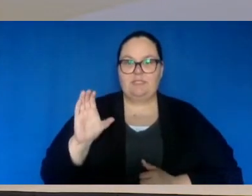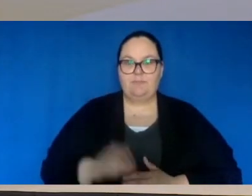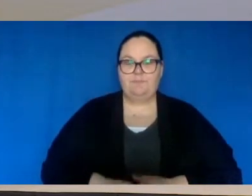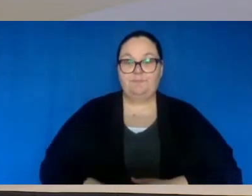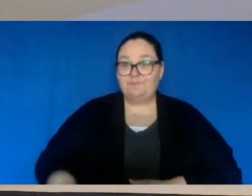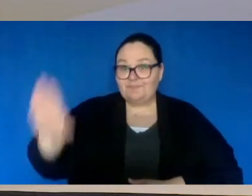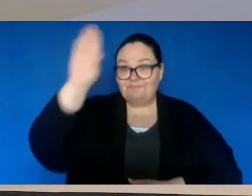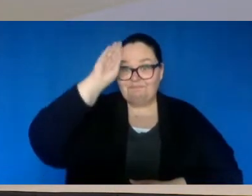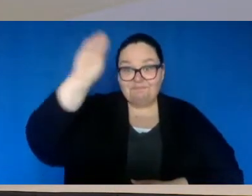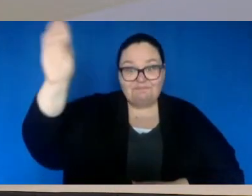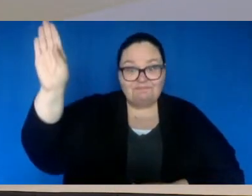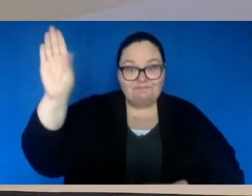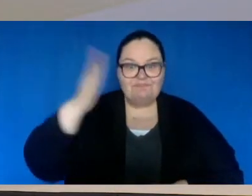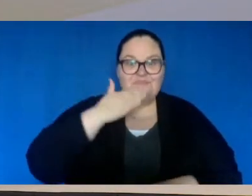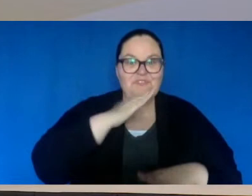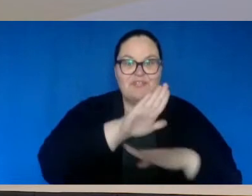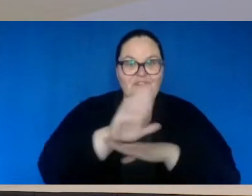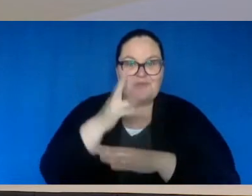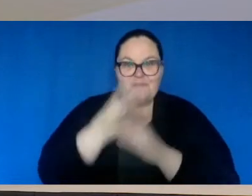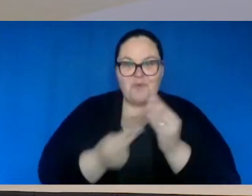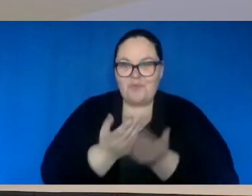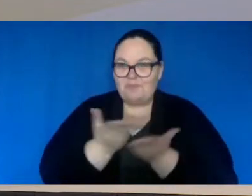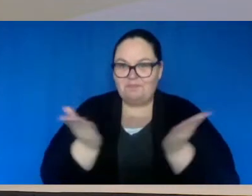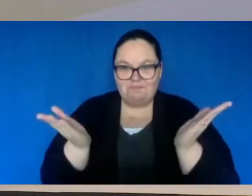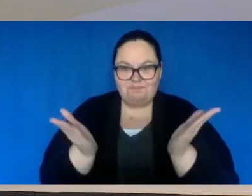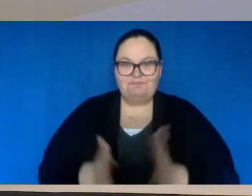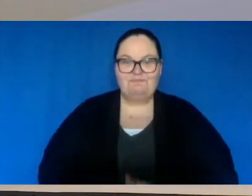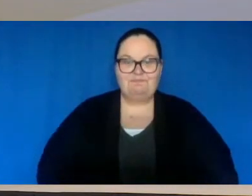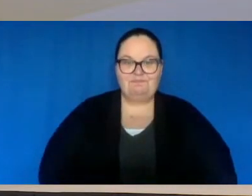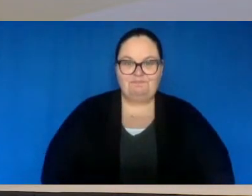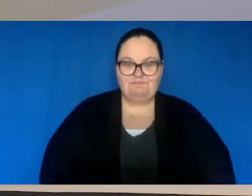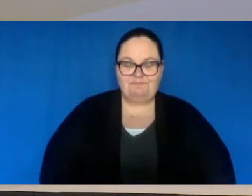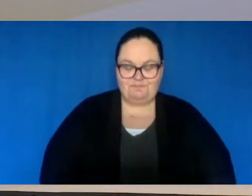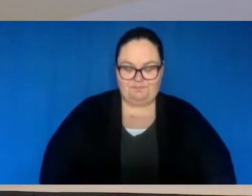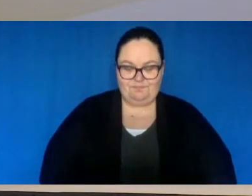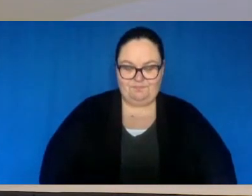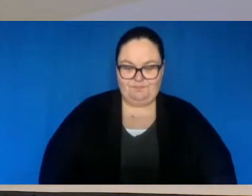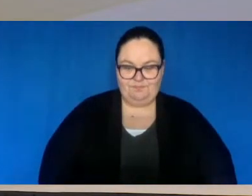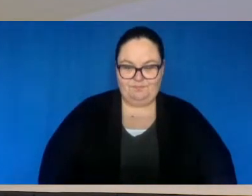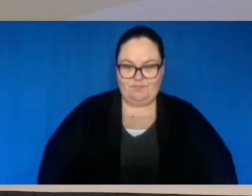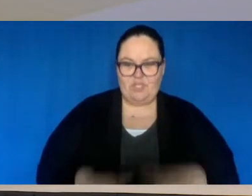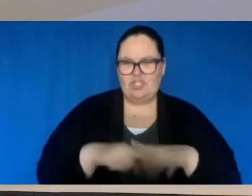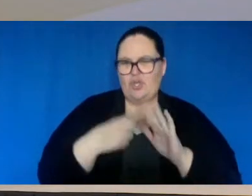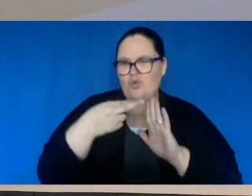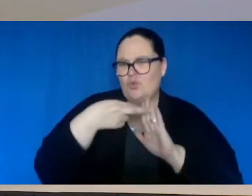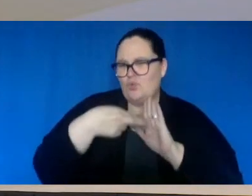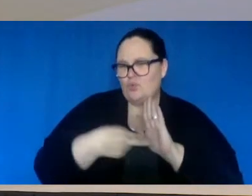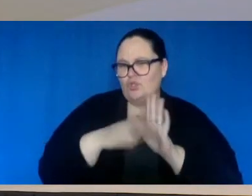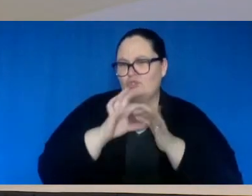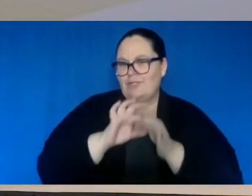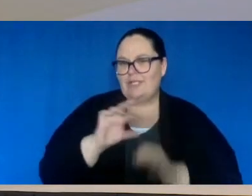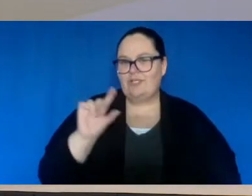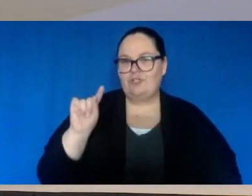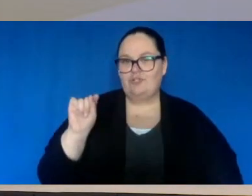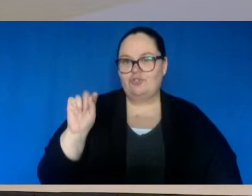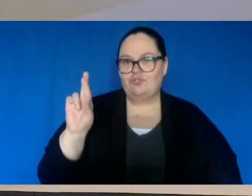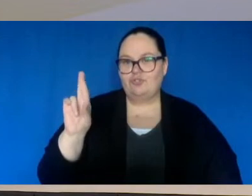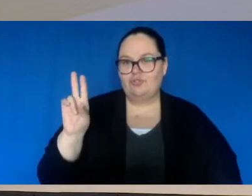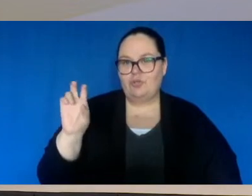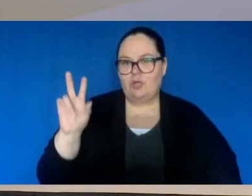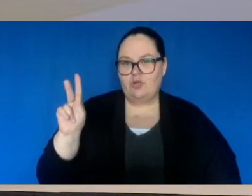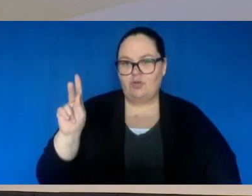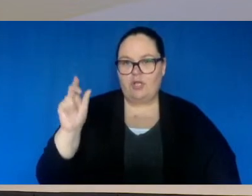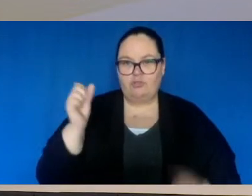Hello, and good afternoon to both of you. I'm going to start with the rules around truck drivers. Some have reached out saying they'd